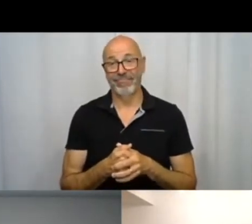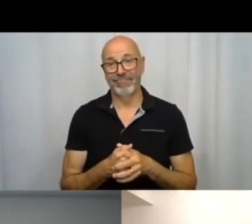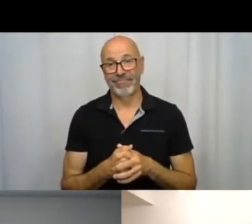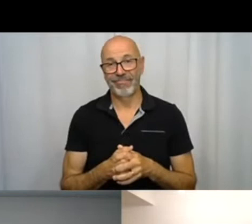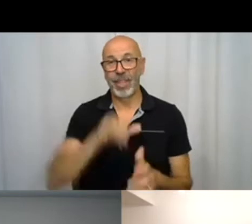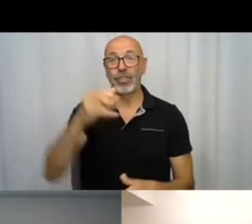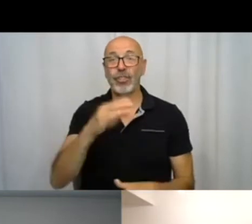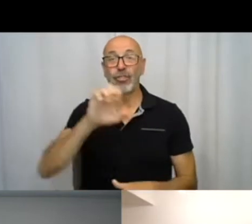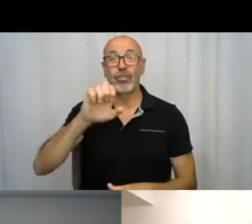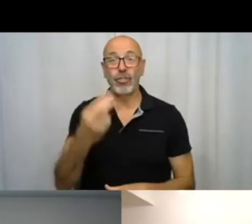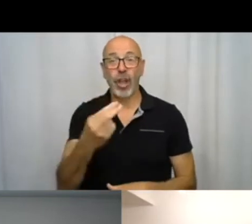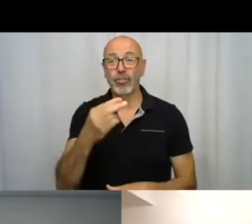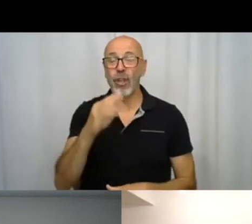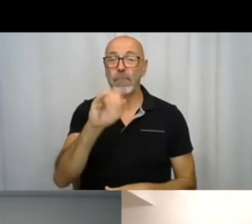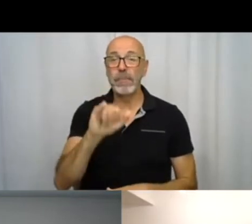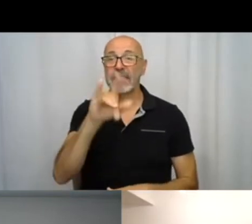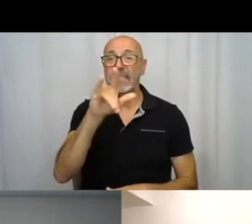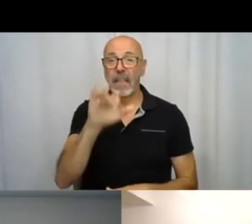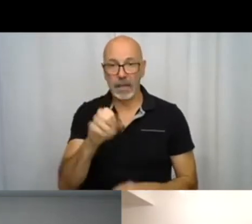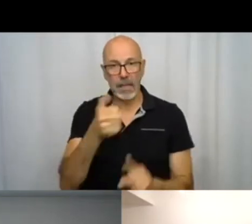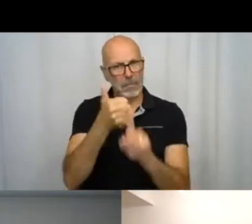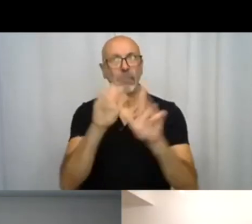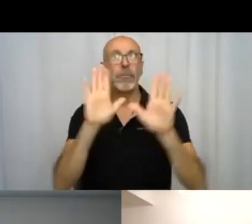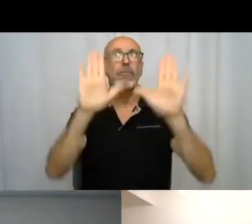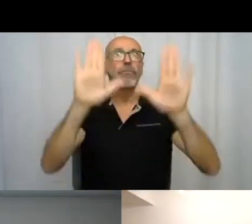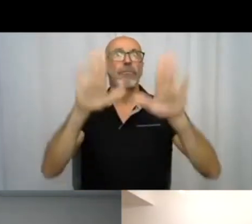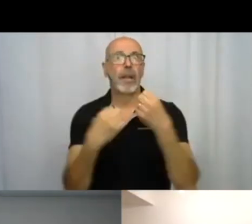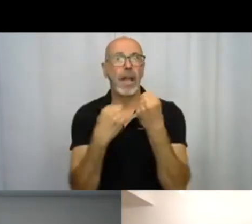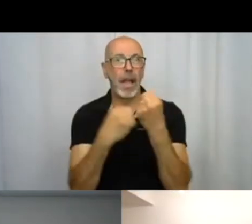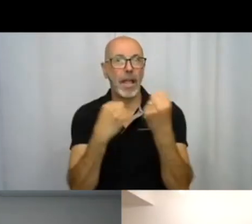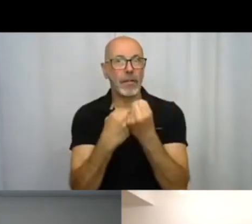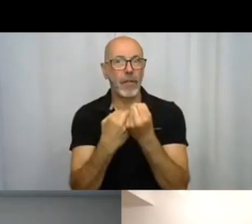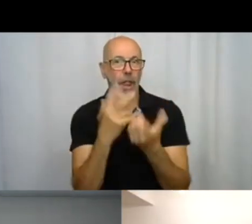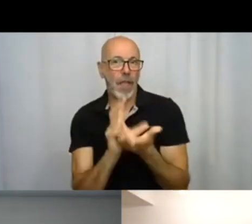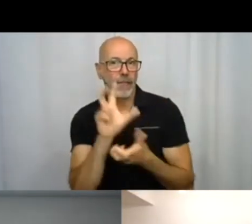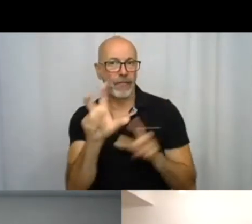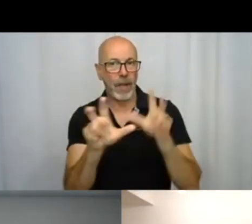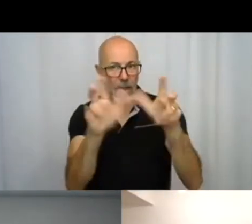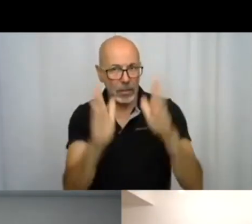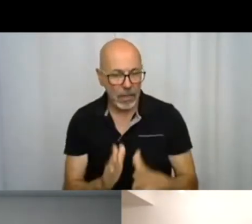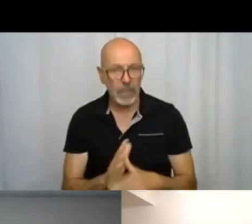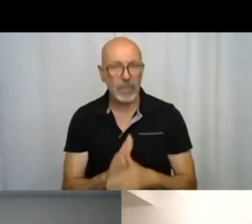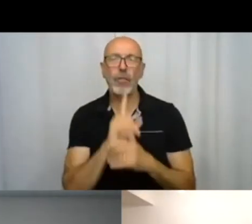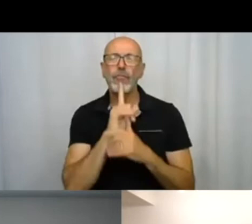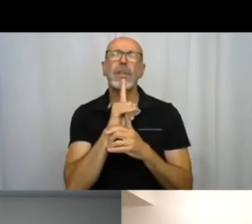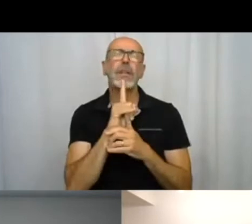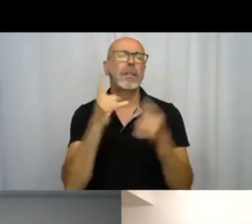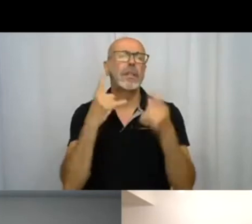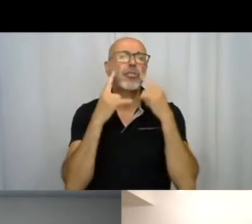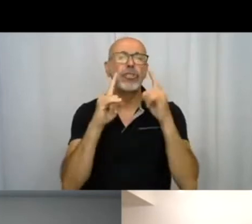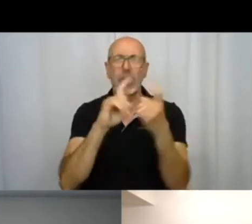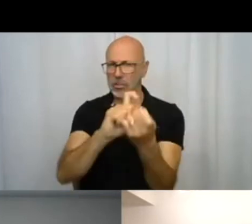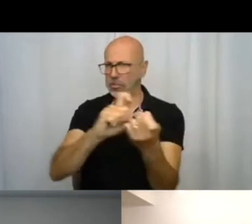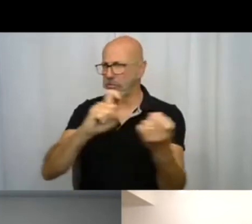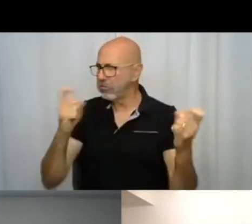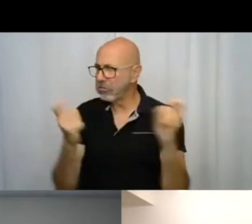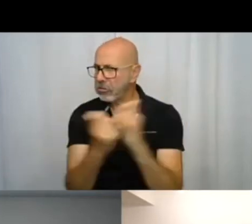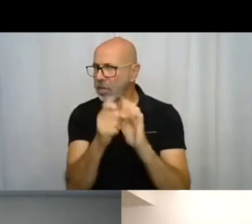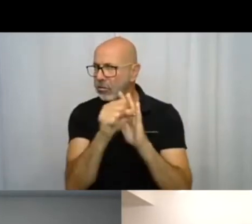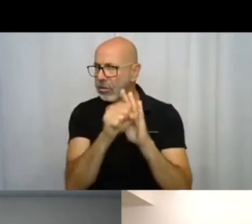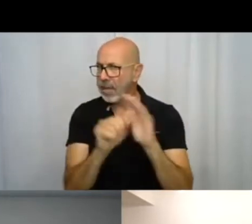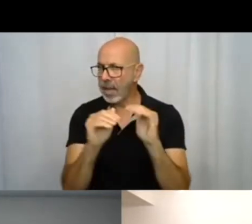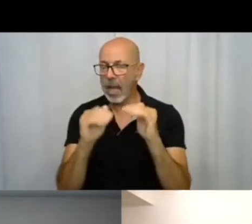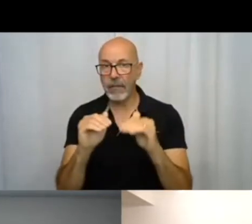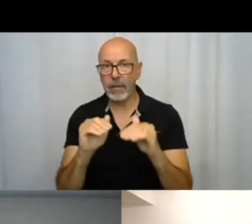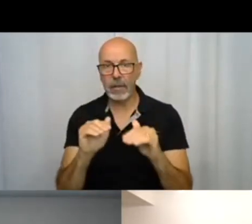Josh Basil, who is a tremendous advocate and philanthropist who has really achieved tremendous change at the state level. I'm in awe of what